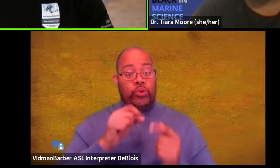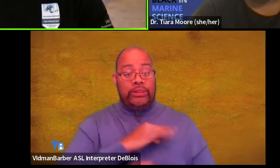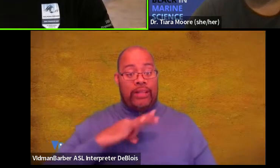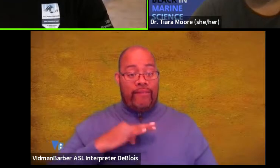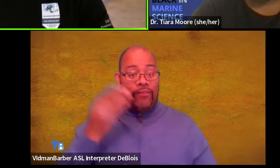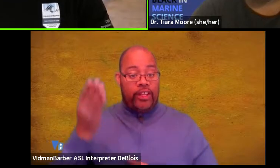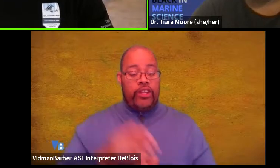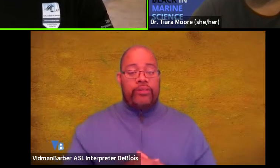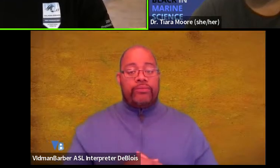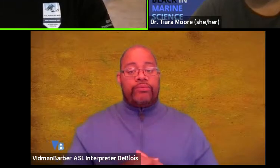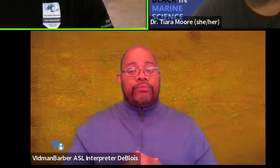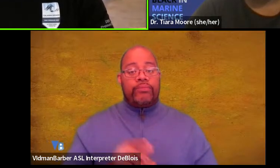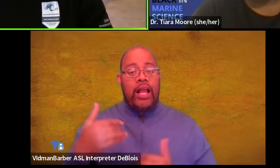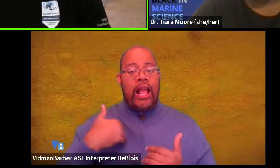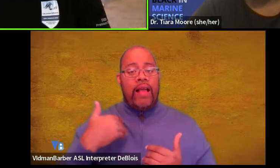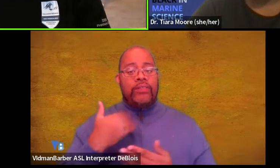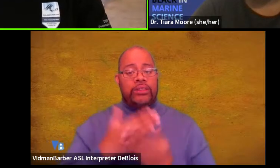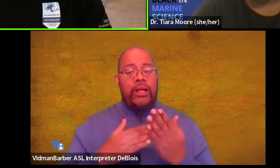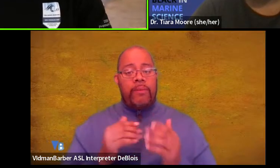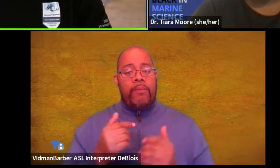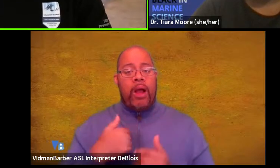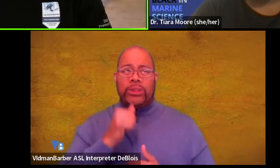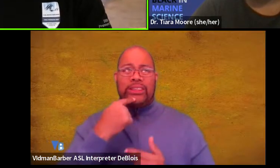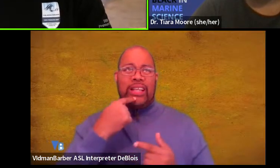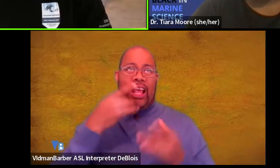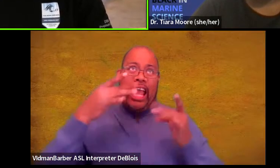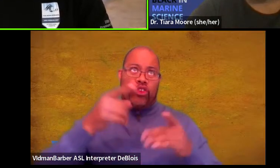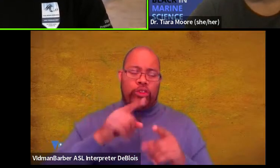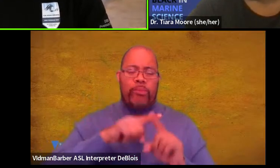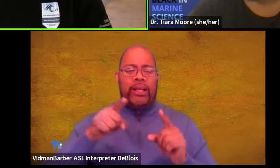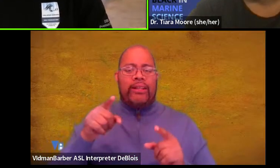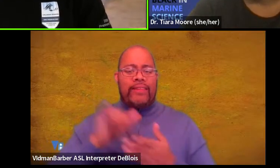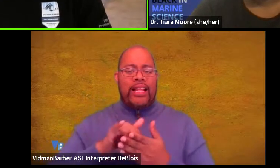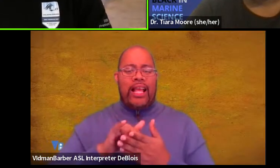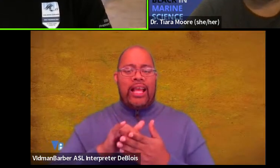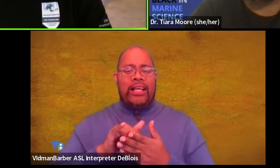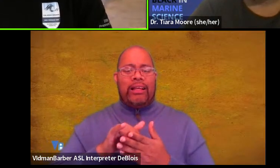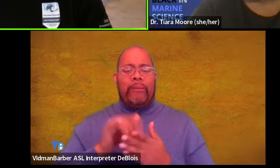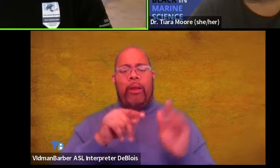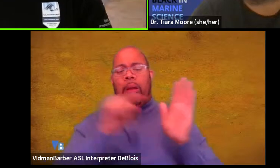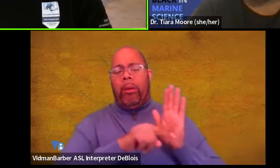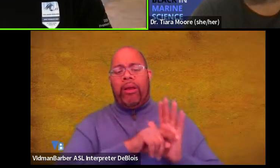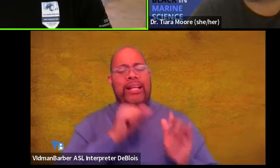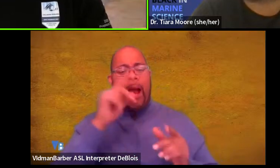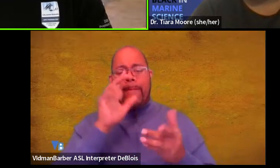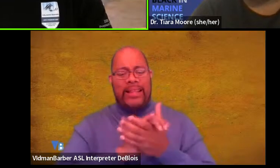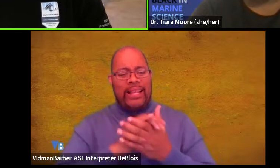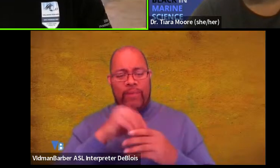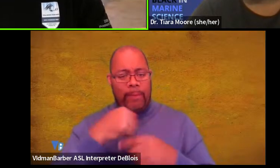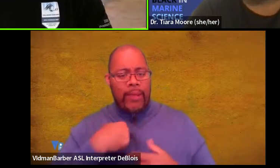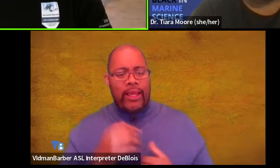faculty, there were some, I wouldn't call them haters, but they were detractors. They were non-believers.